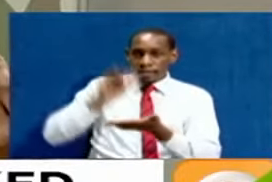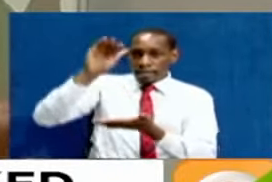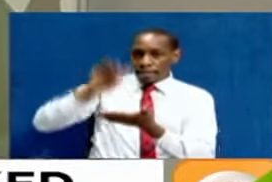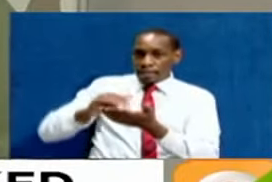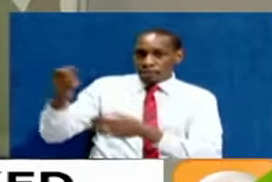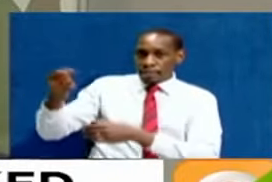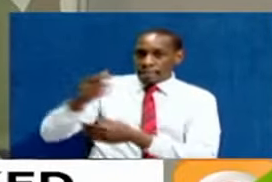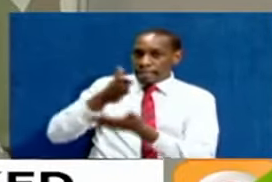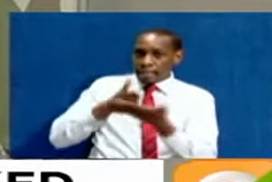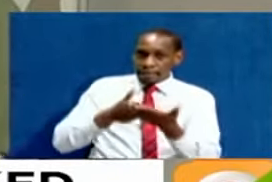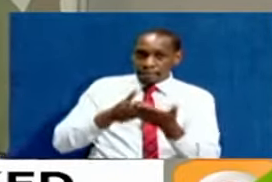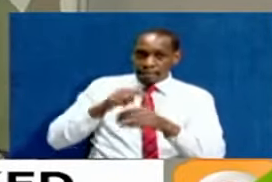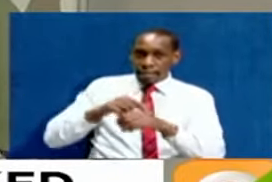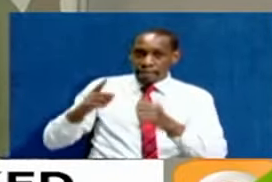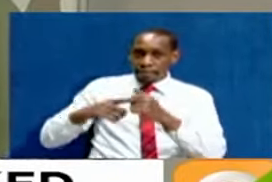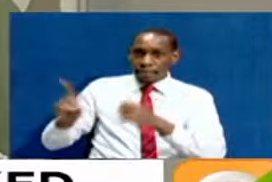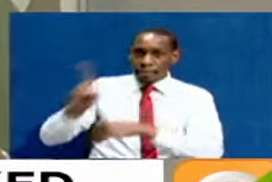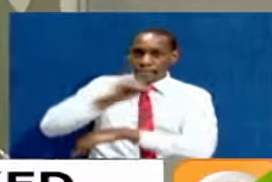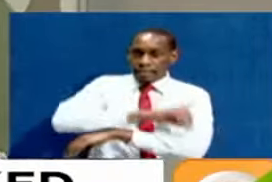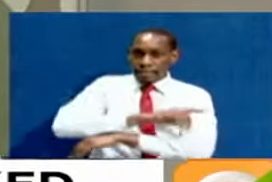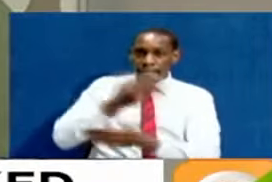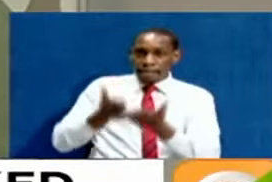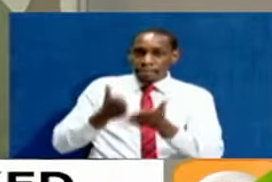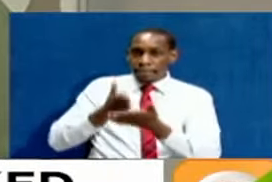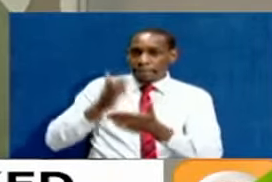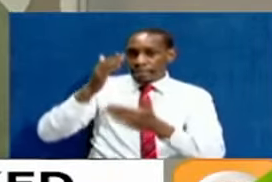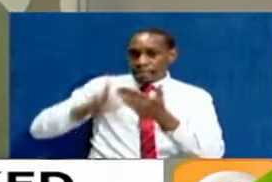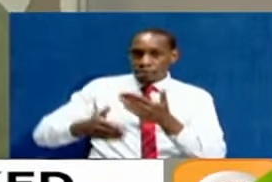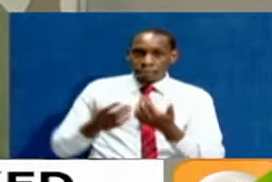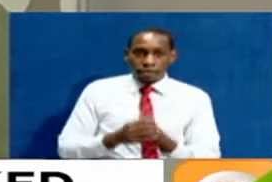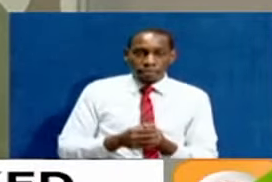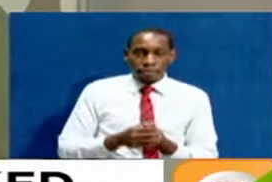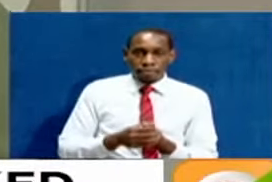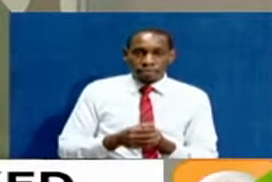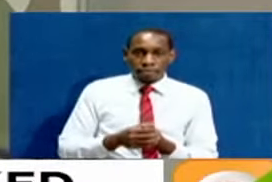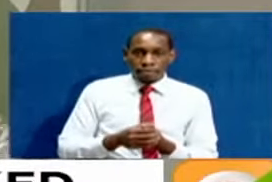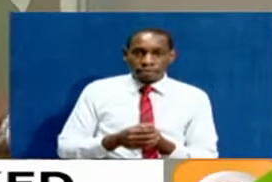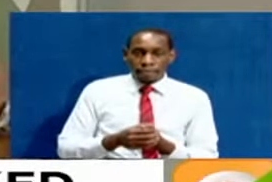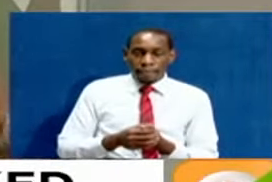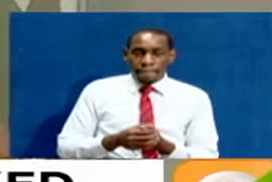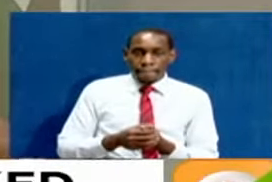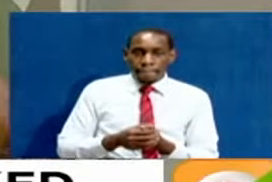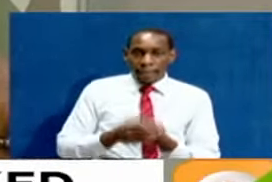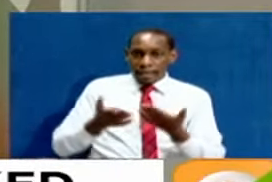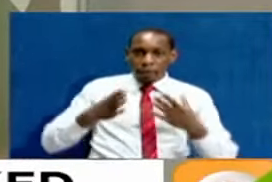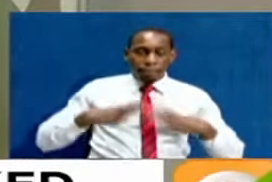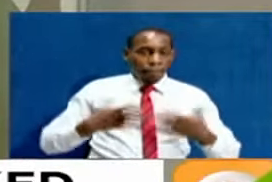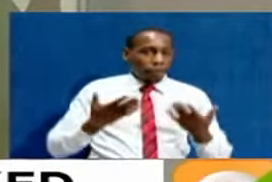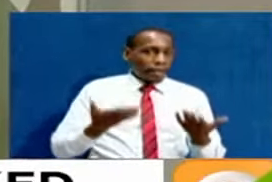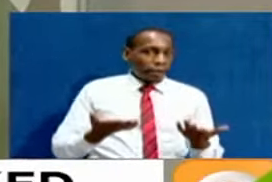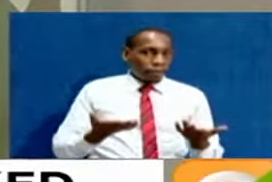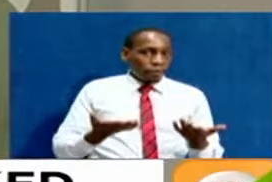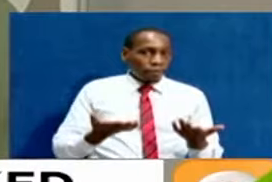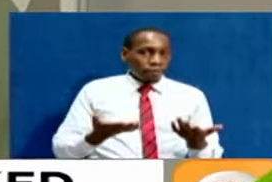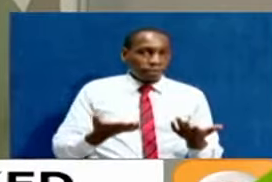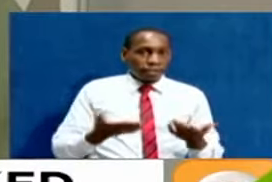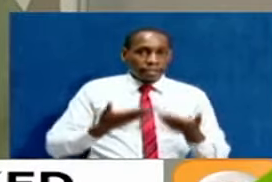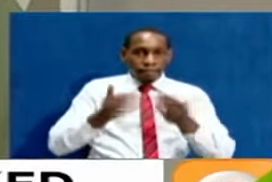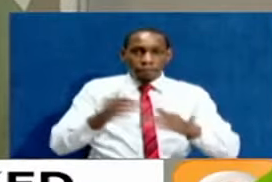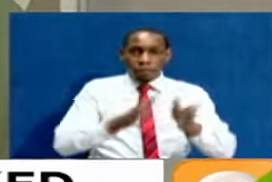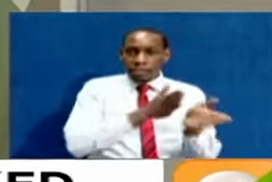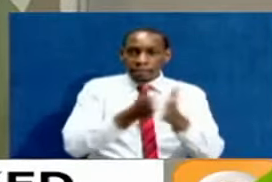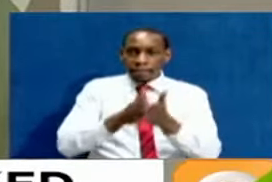about a half for the next 60 days. I'm going to suspend them, or I'm going to let them go permanently. So people are supposed to be able to plan. Giving